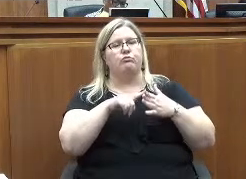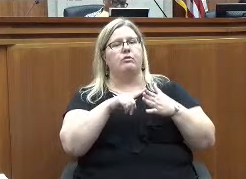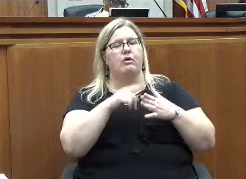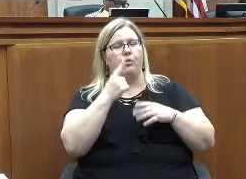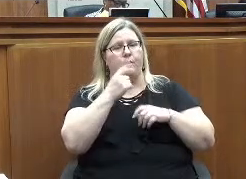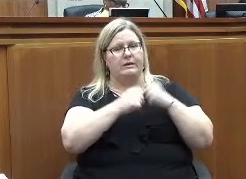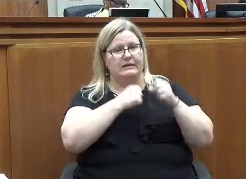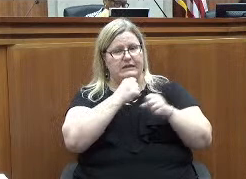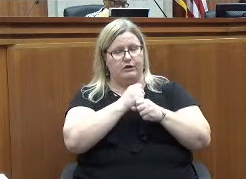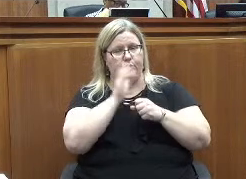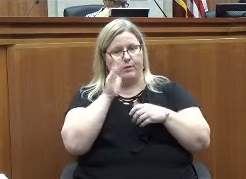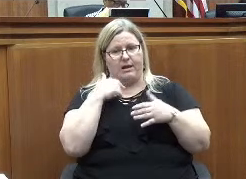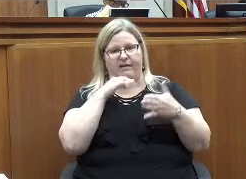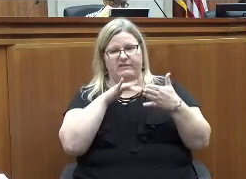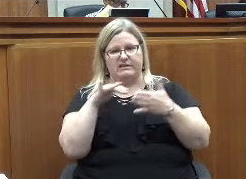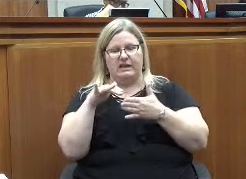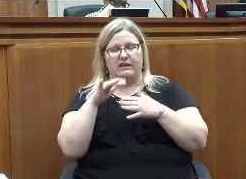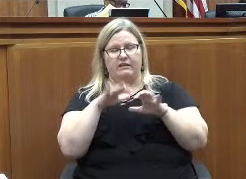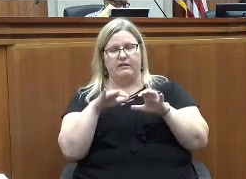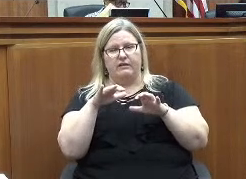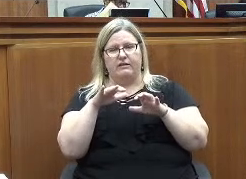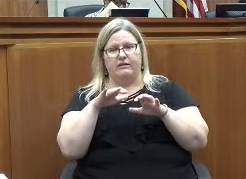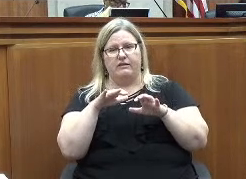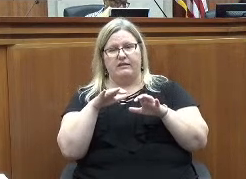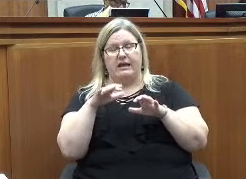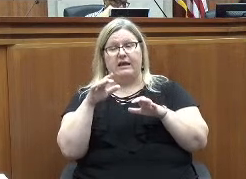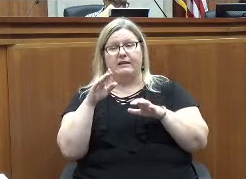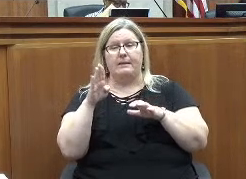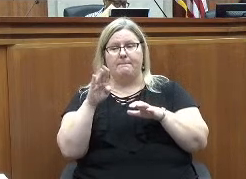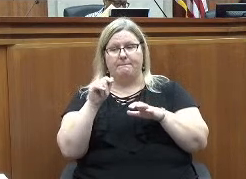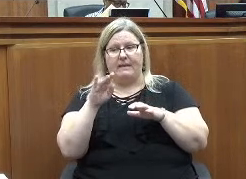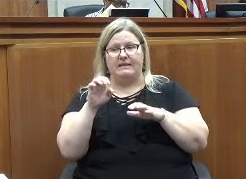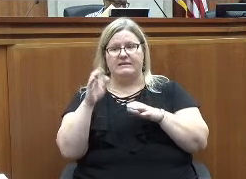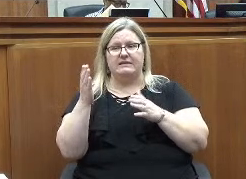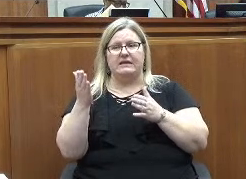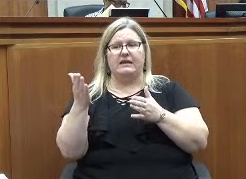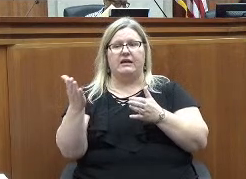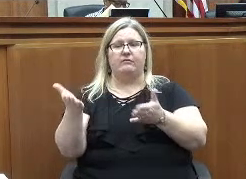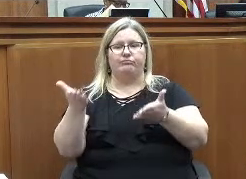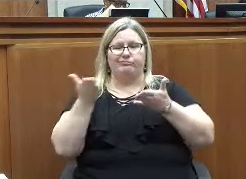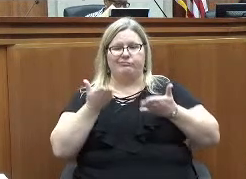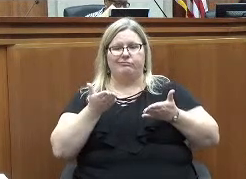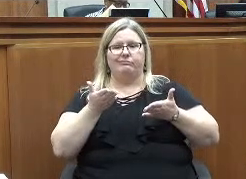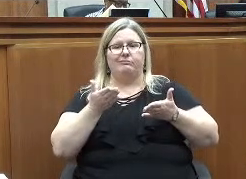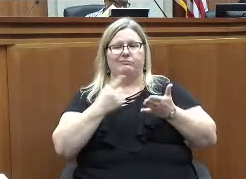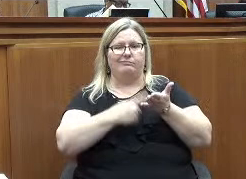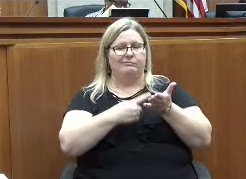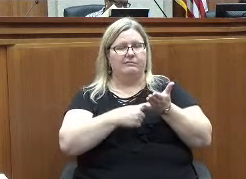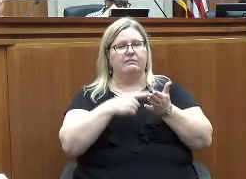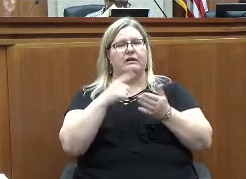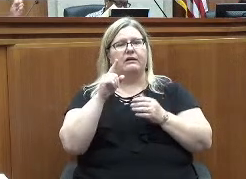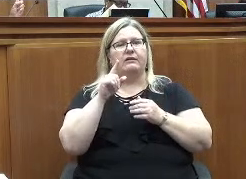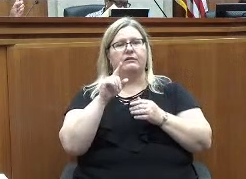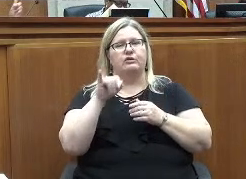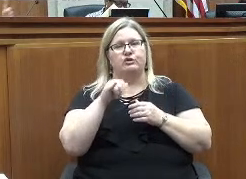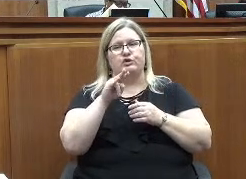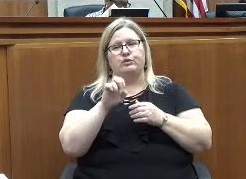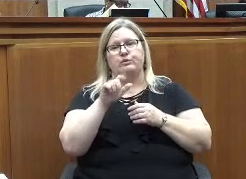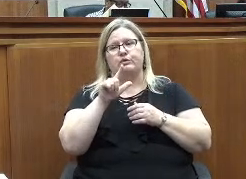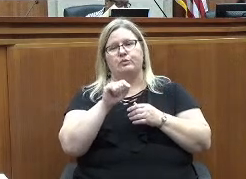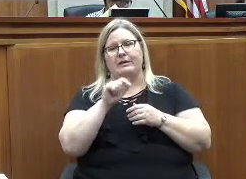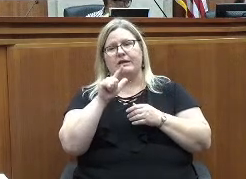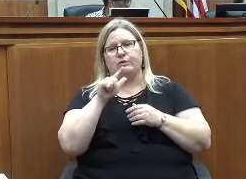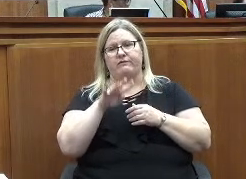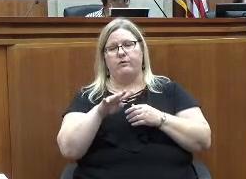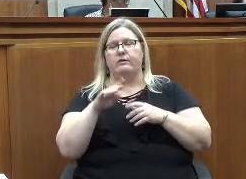a study that's going to be due at June Bessie 2024. Yeah. Good. All right. That's the first. That's the